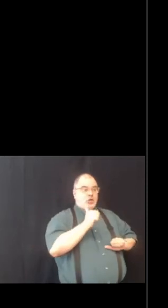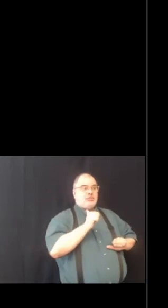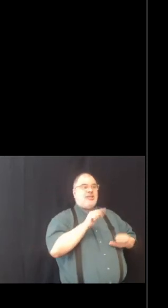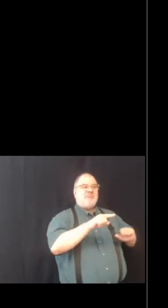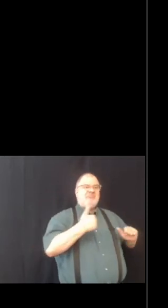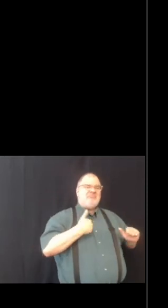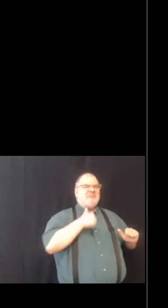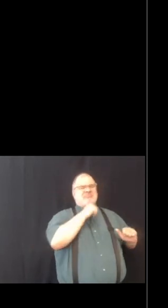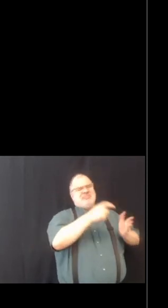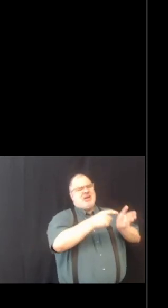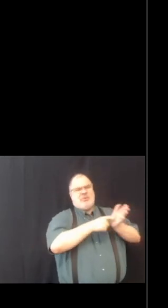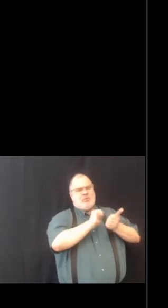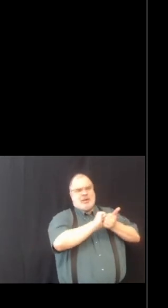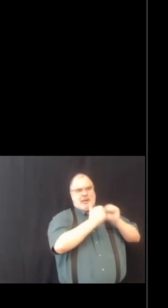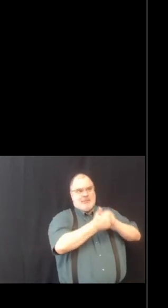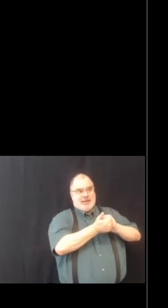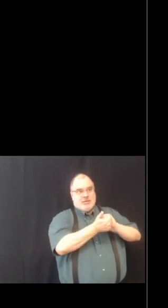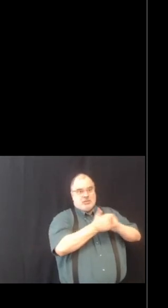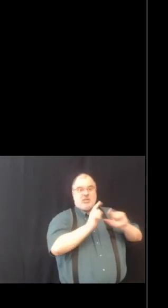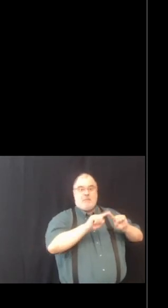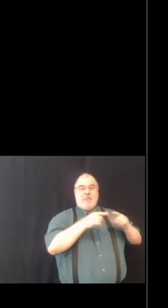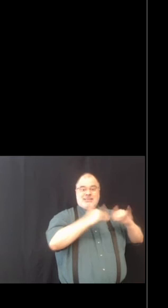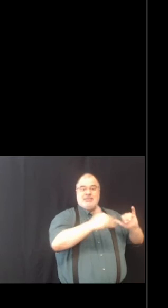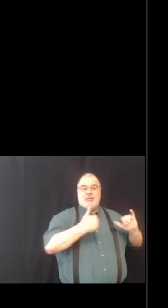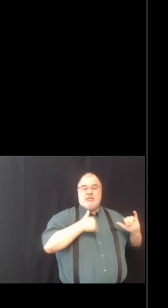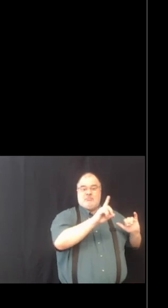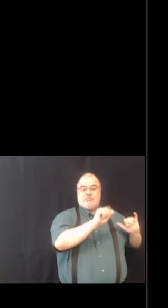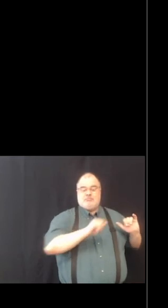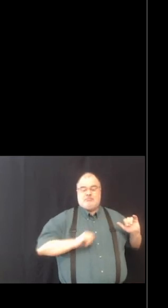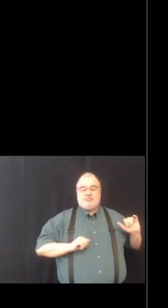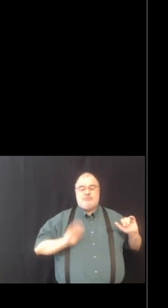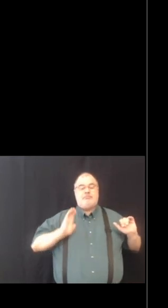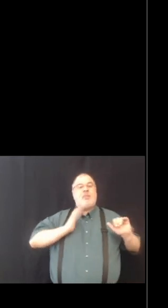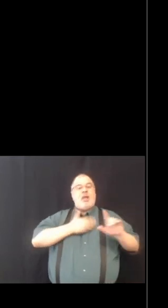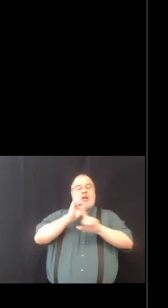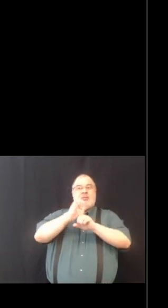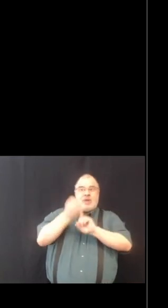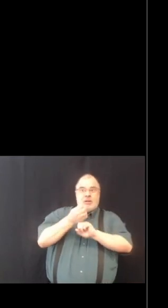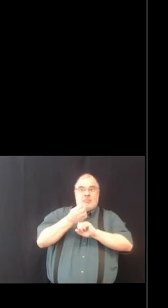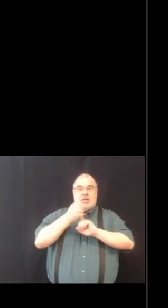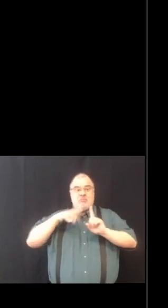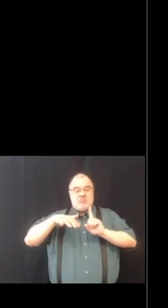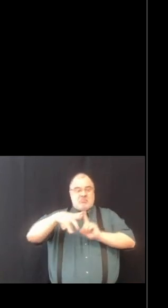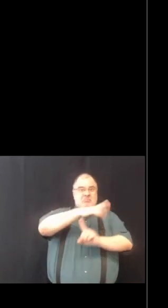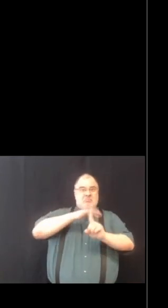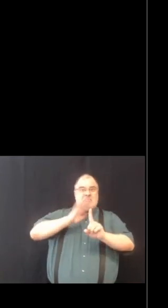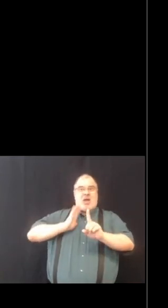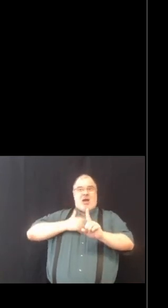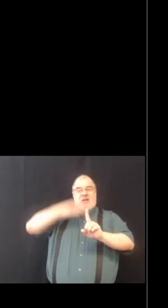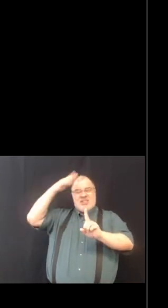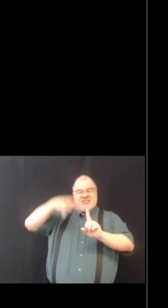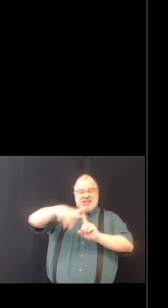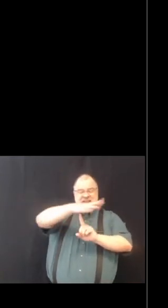not require accommodations. Our inclusive environment, good morale, and philosophy that we are all part of